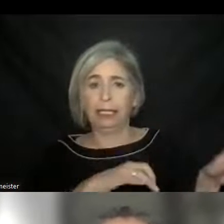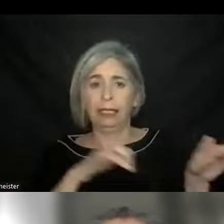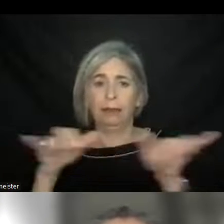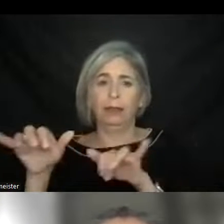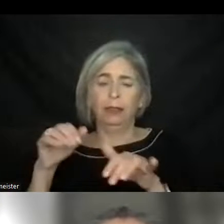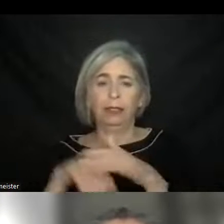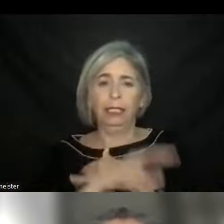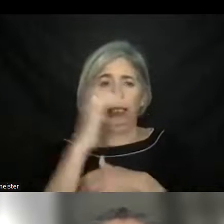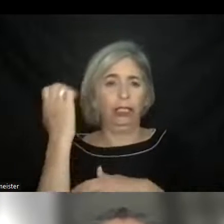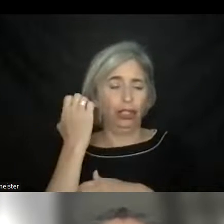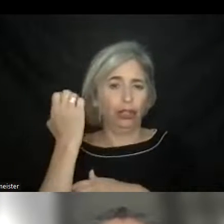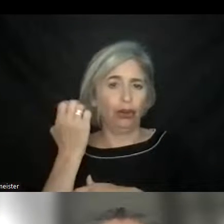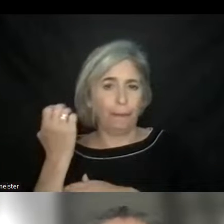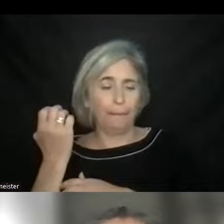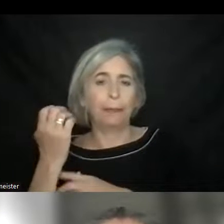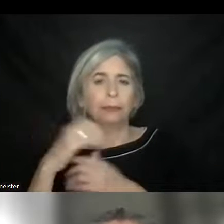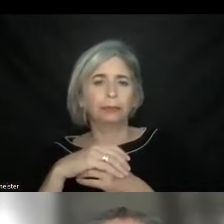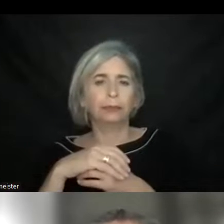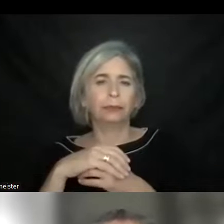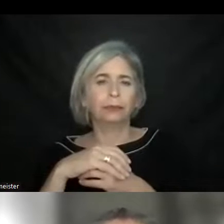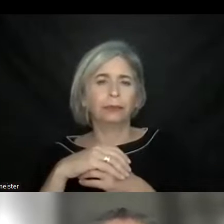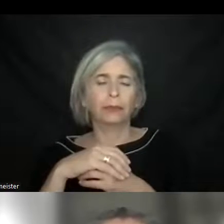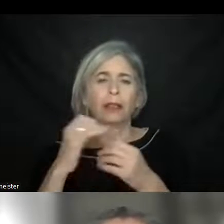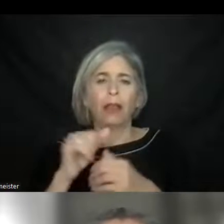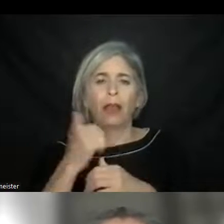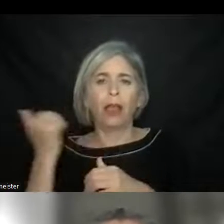Europe. So there are many